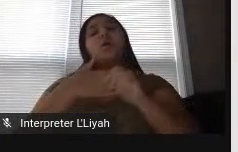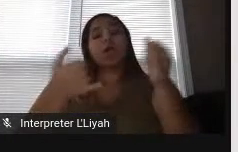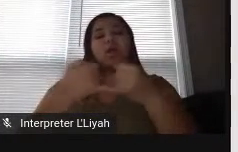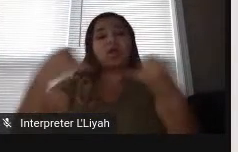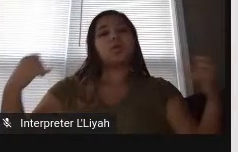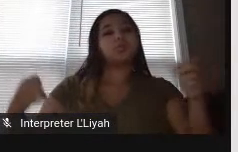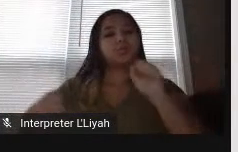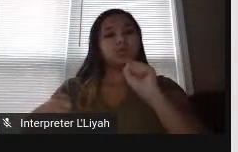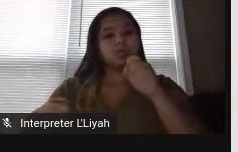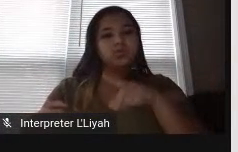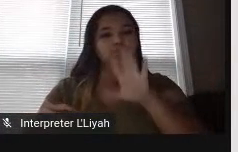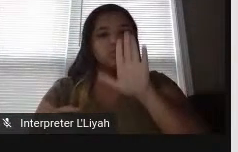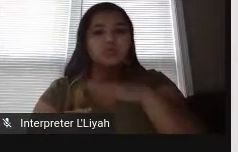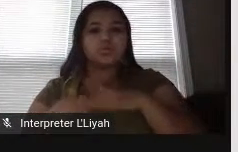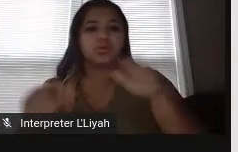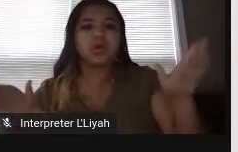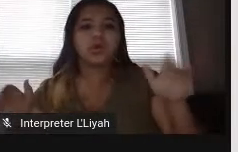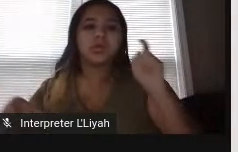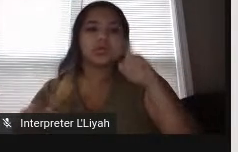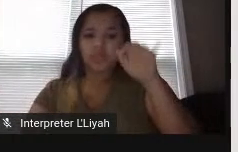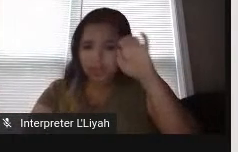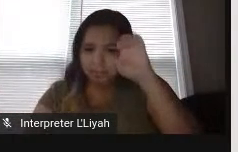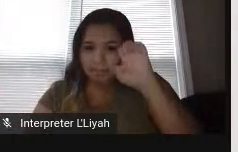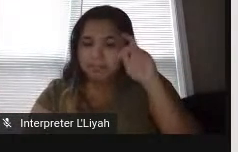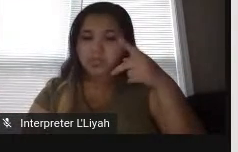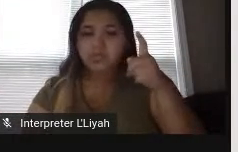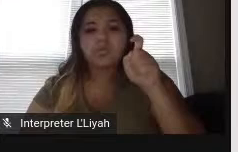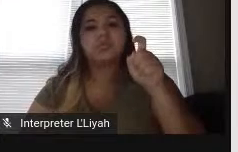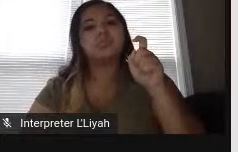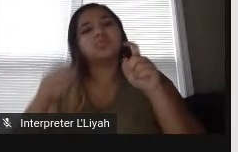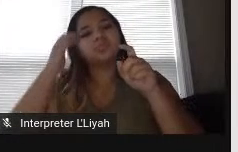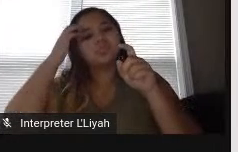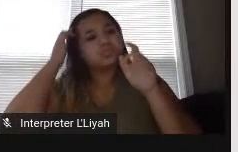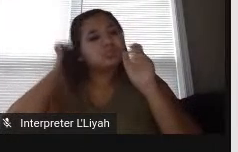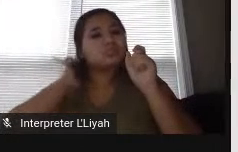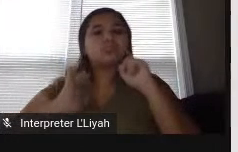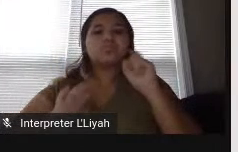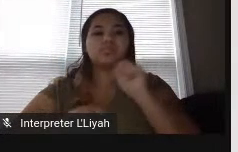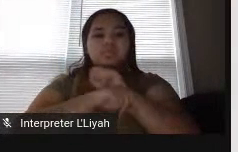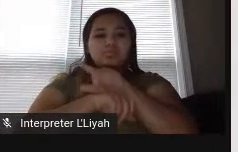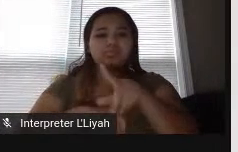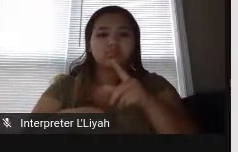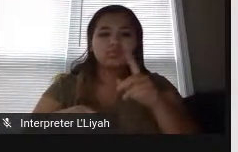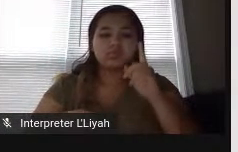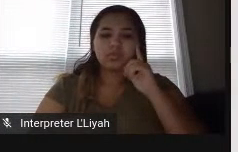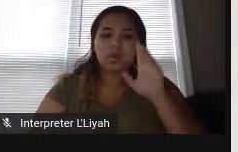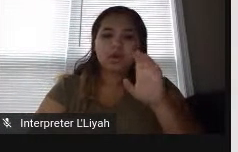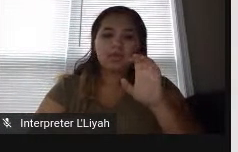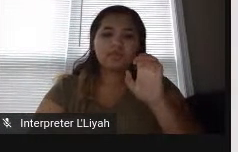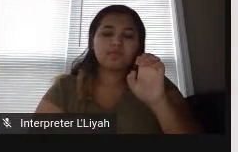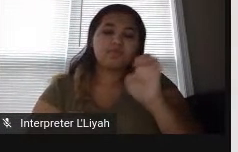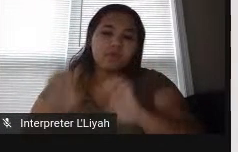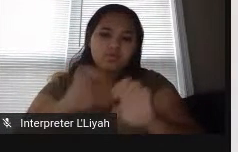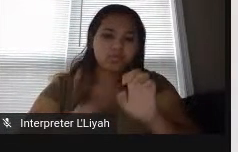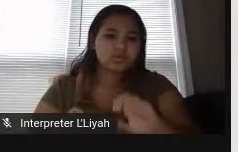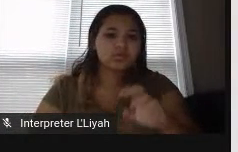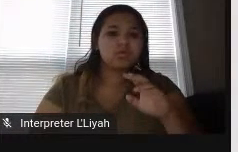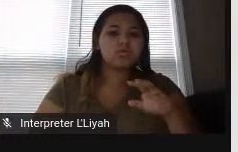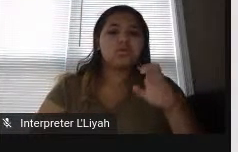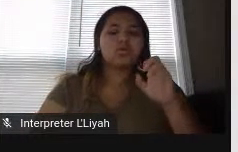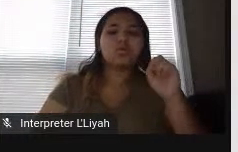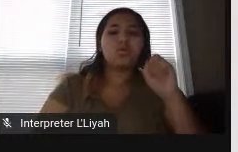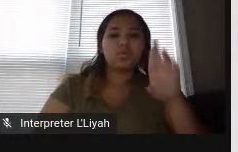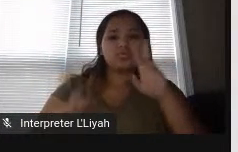they even say, yes, your child needs a IEP, is they will send your child for an evaluation or